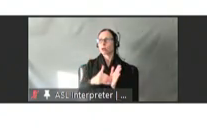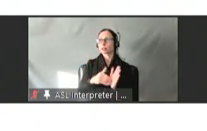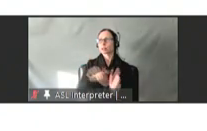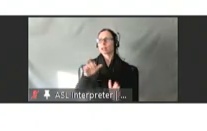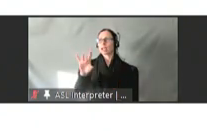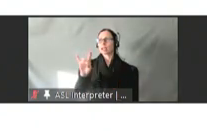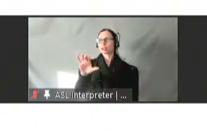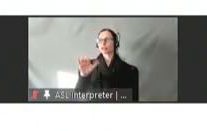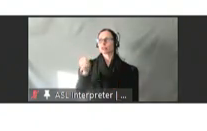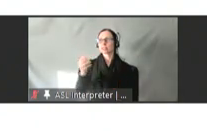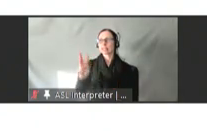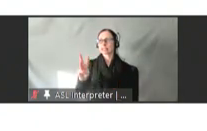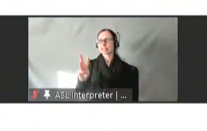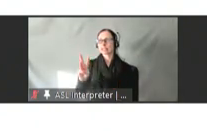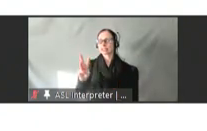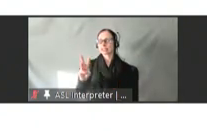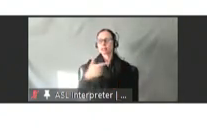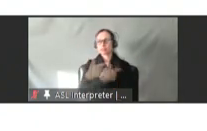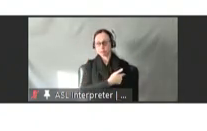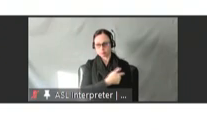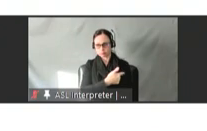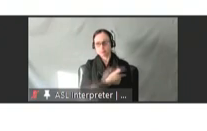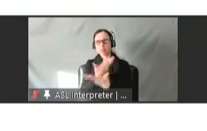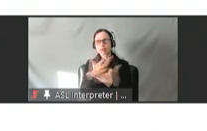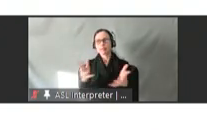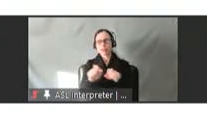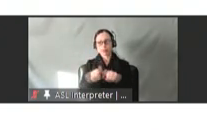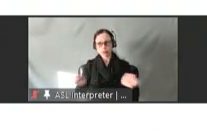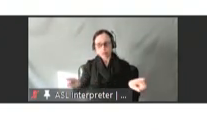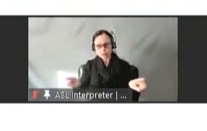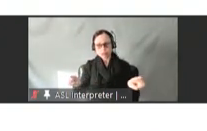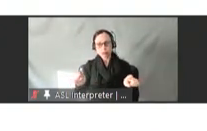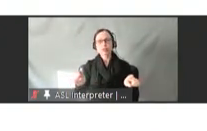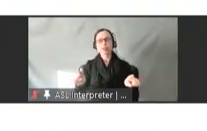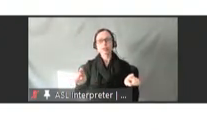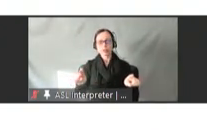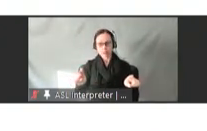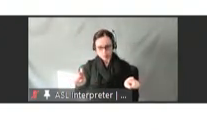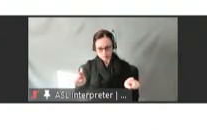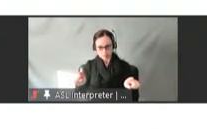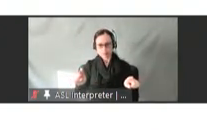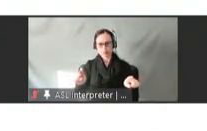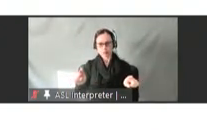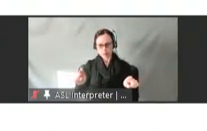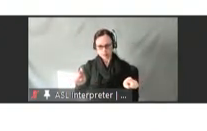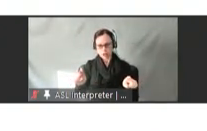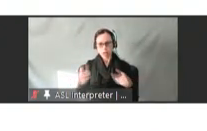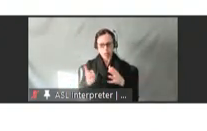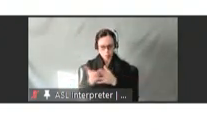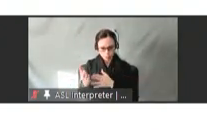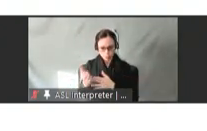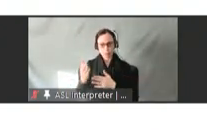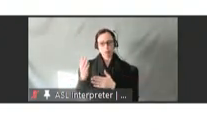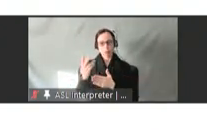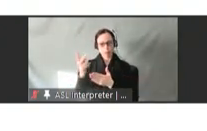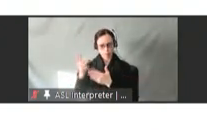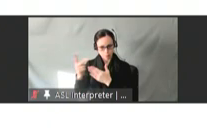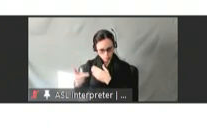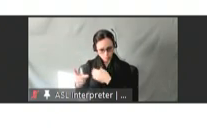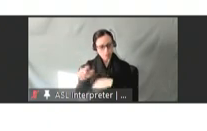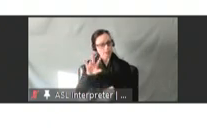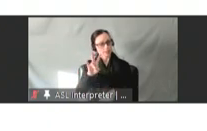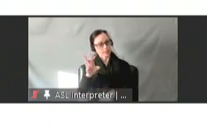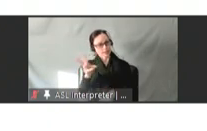218,816 COVID-19 vaccine doses have been administered through the Health Center COVID-19 vaccine program, 76%